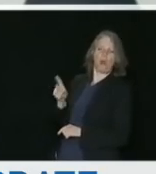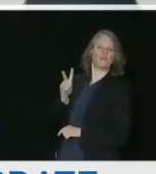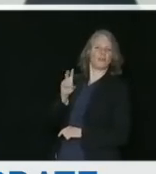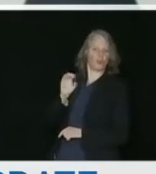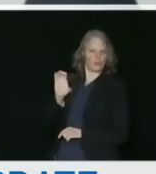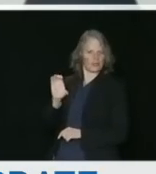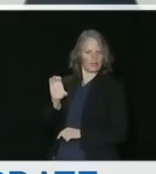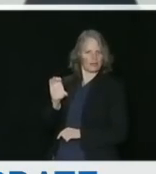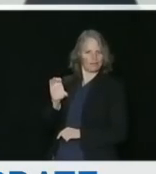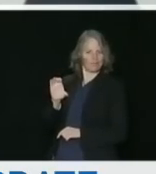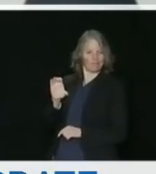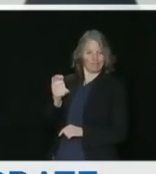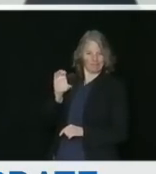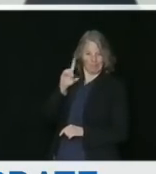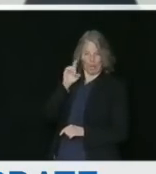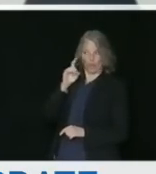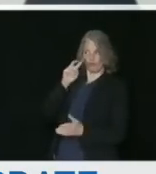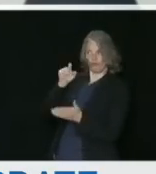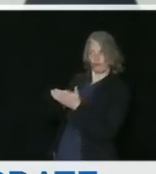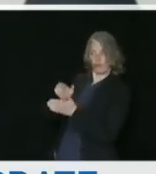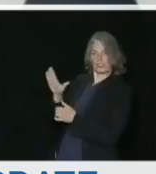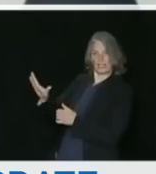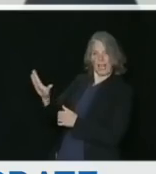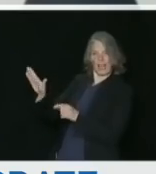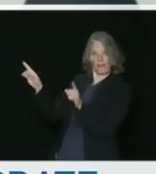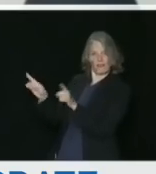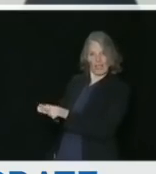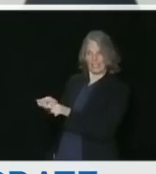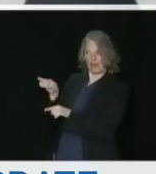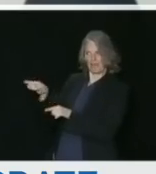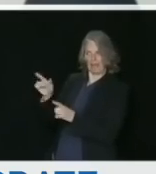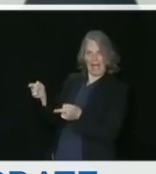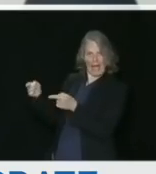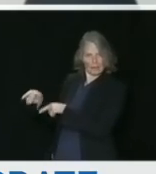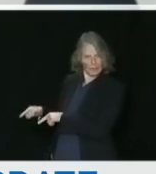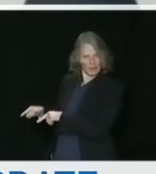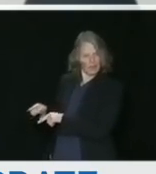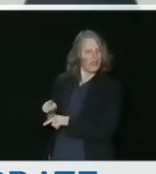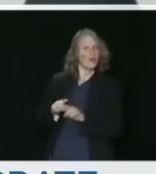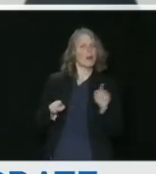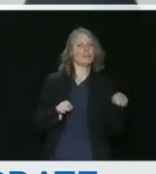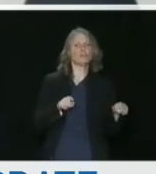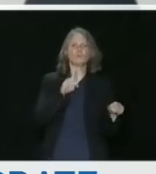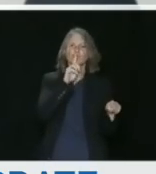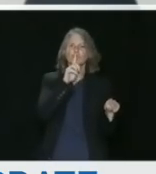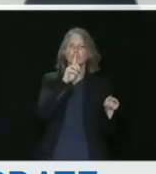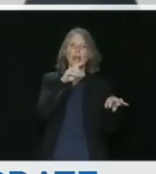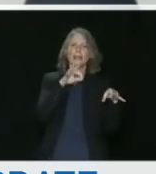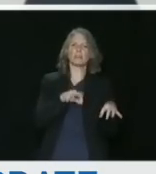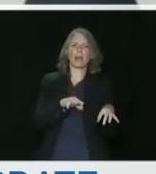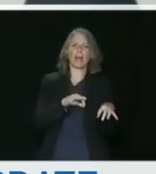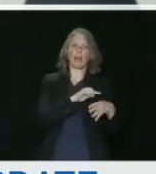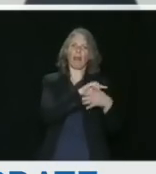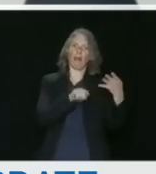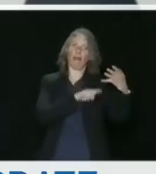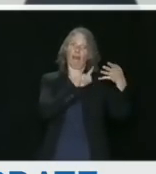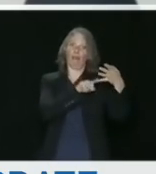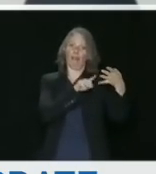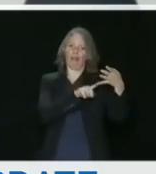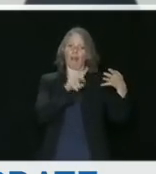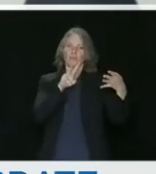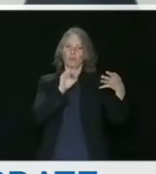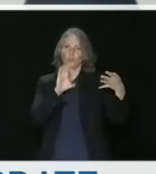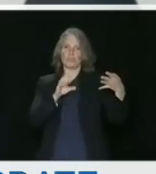in India? And why isn't it being listed in your disclosures on these variants? And how would